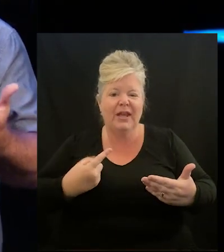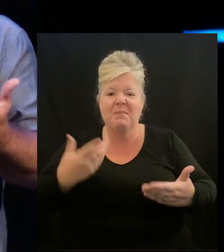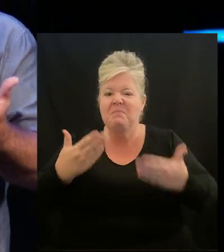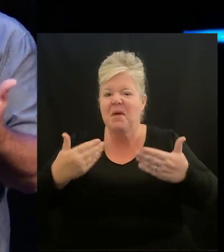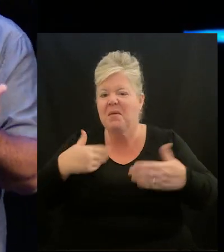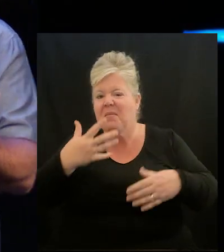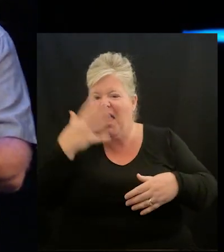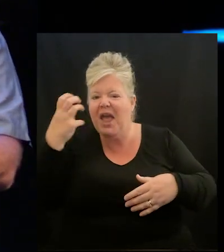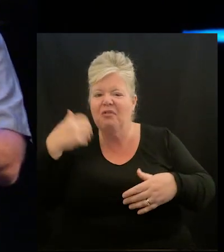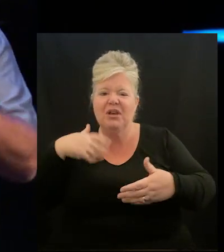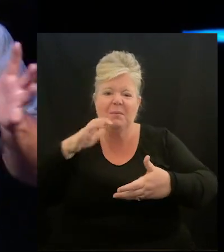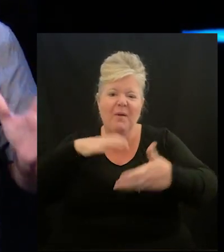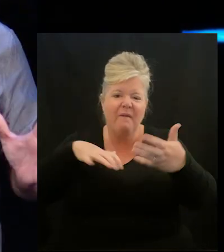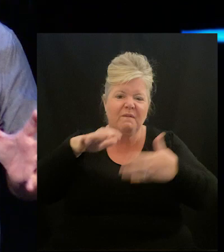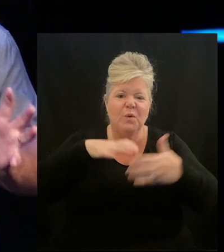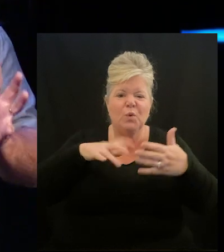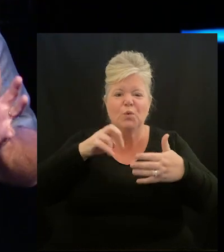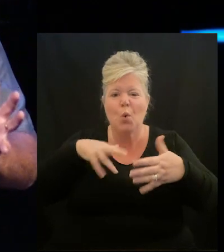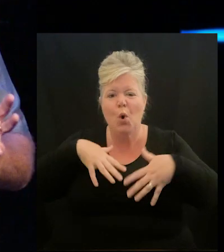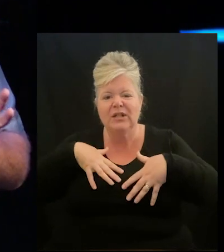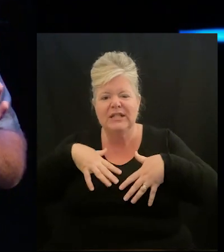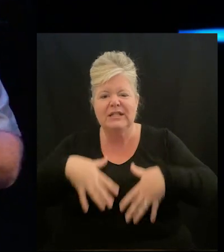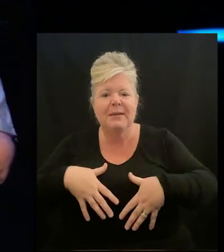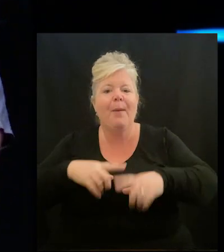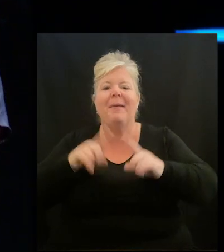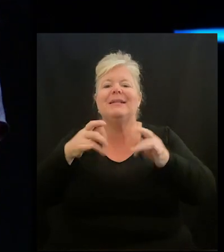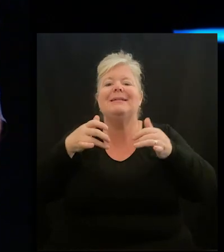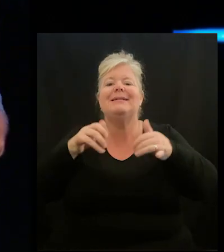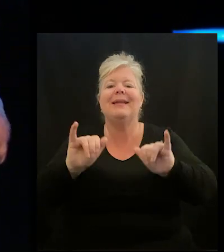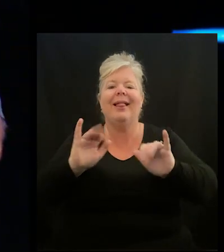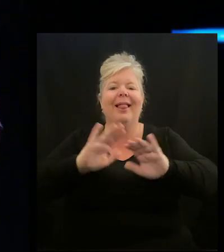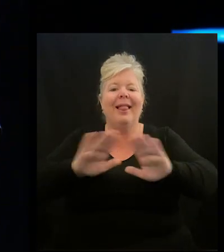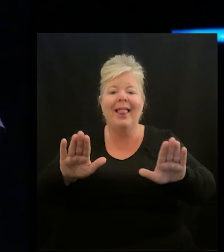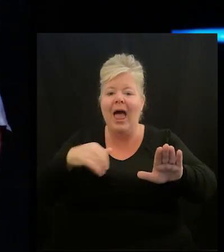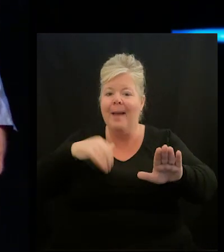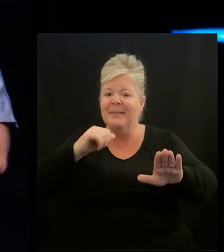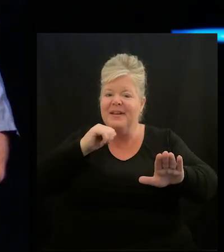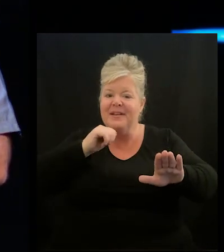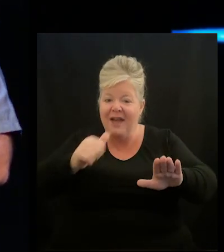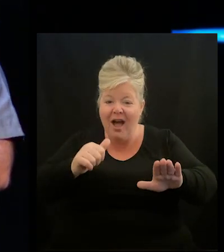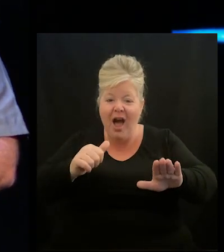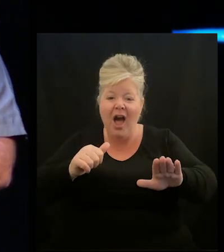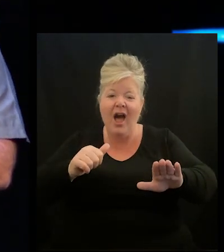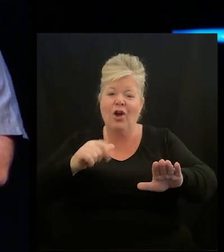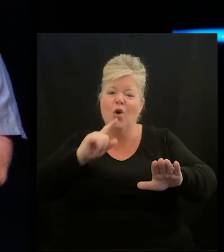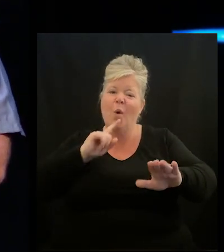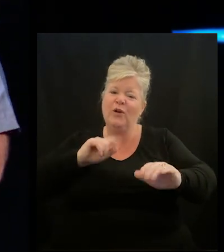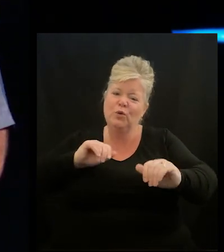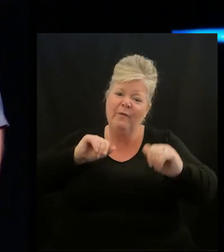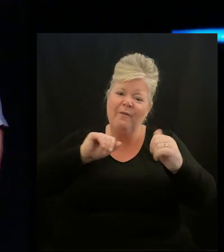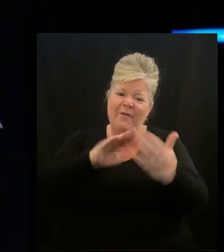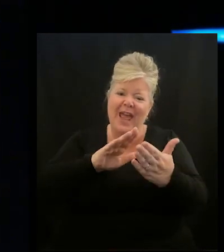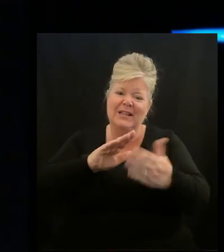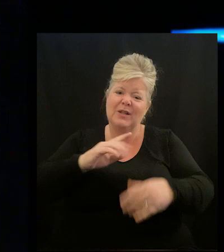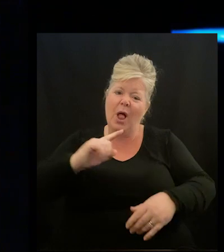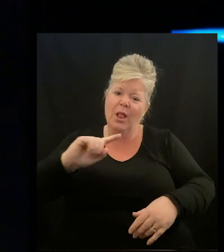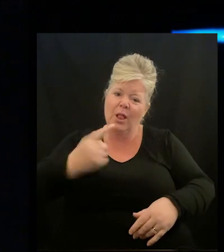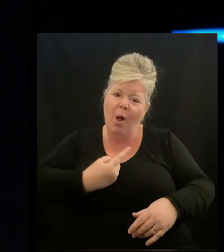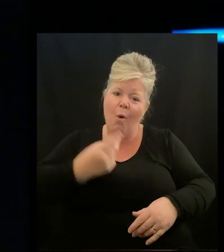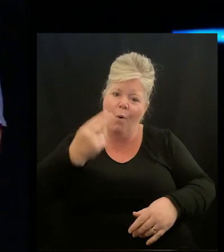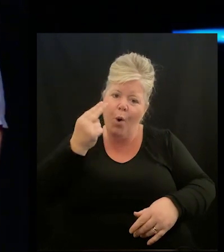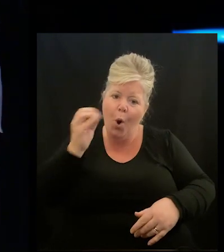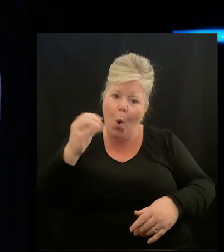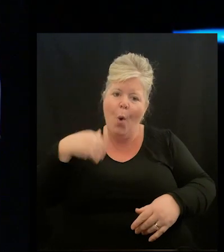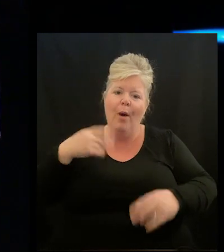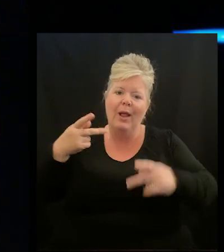angry, I may be confused, I may be in despair about this situation, but I am not going to fight this on my own strength. I am going to let